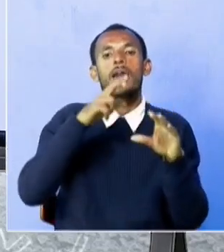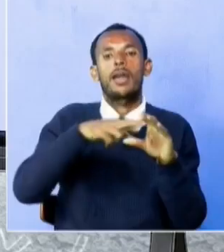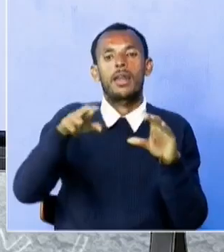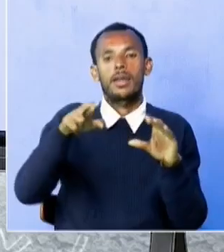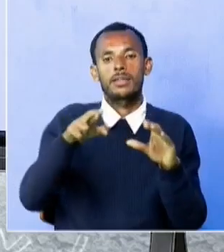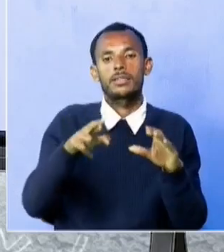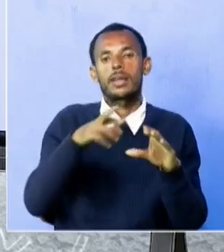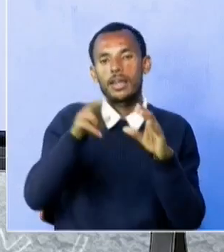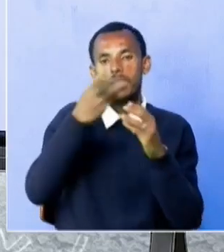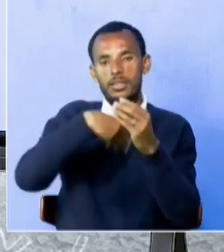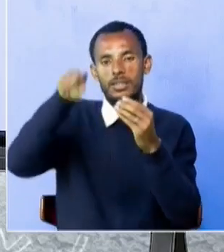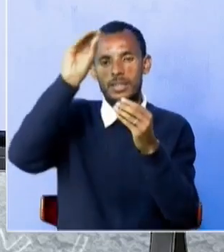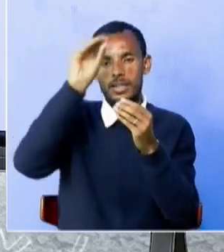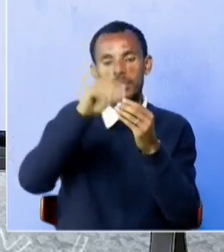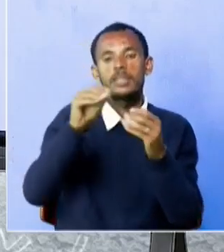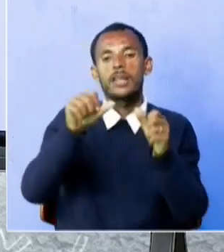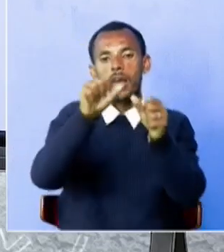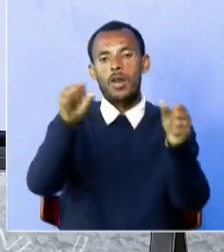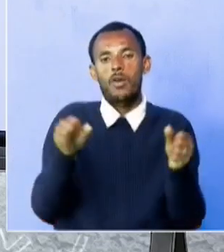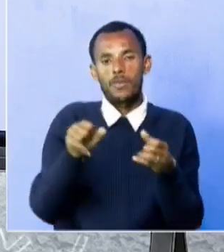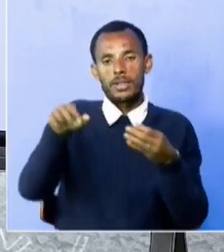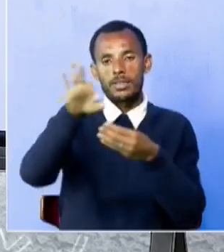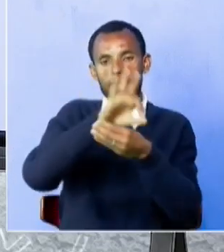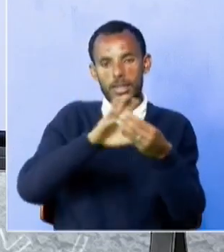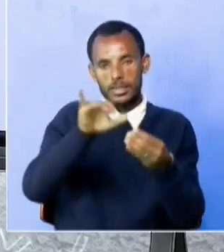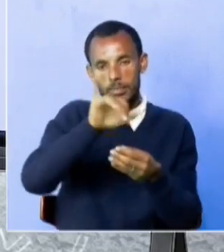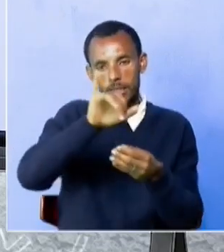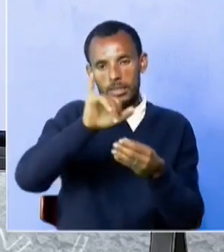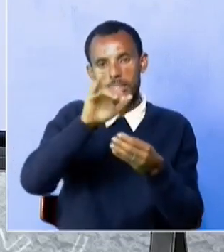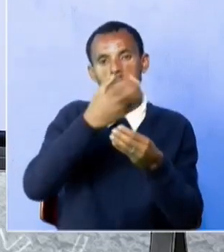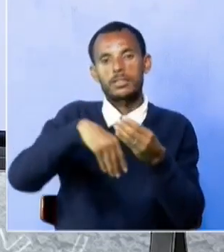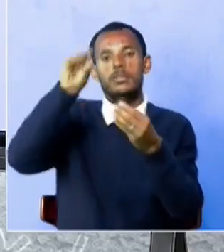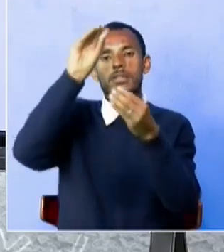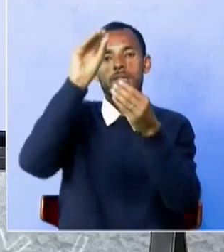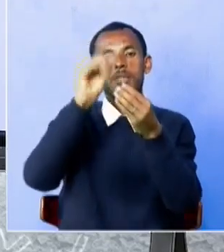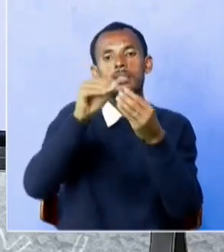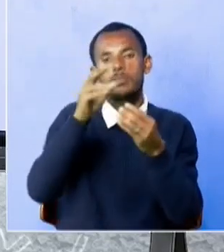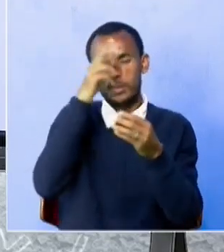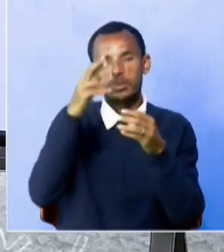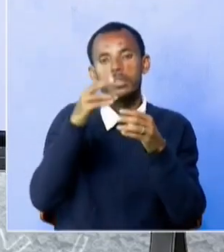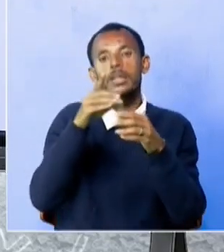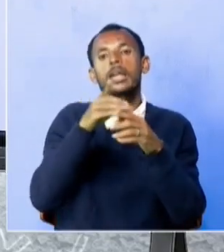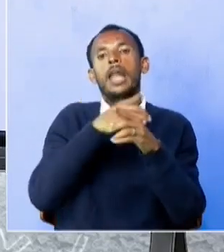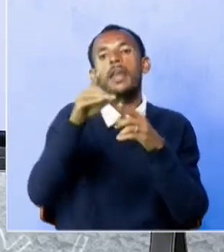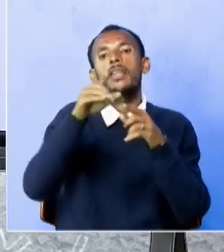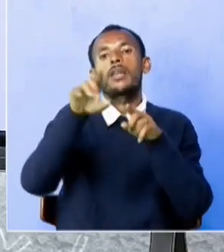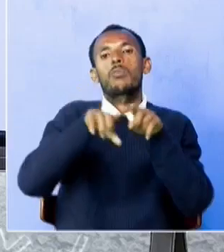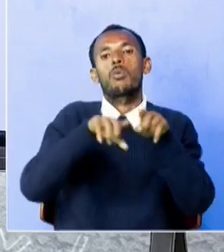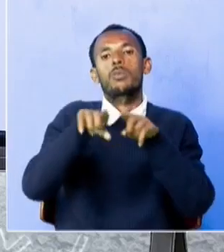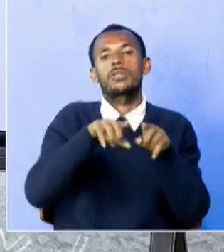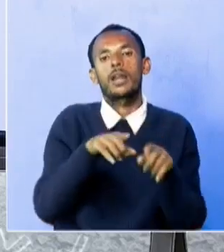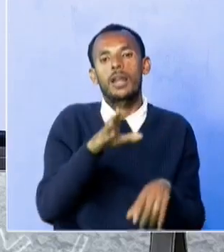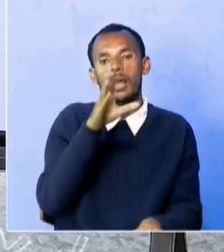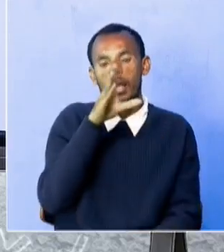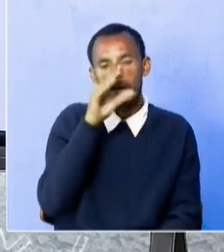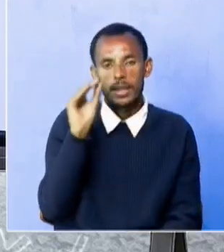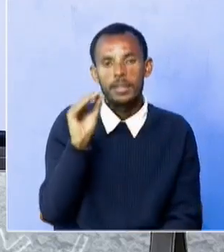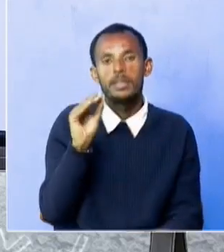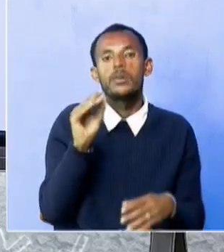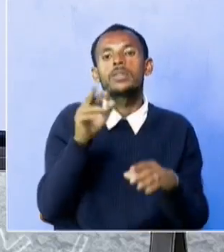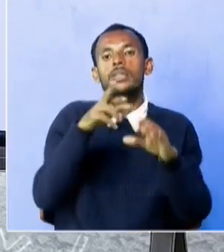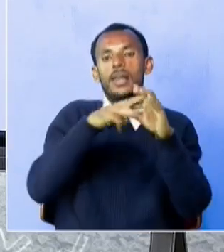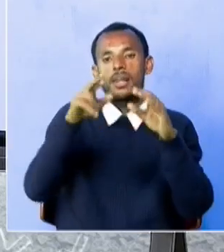is increasing, the area of a circle will increase because they are directly proportional. And when the radius